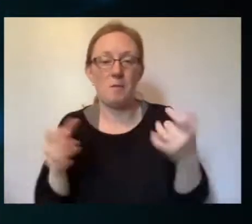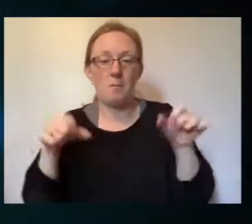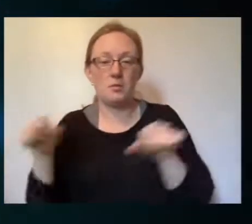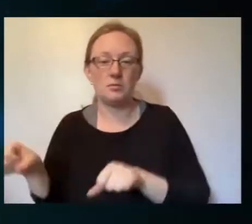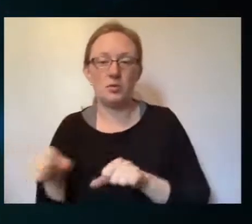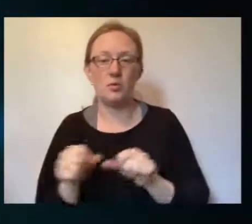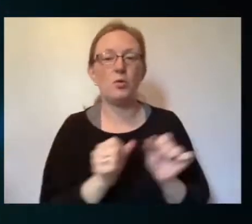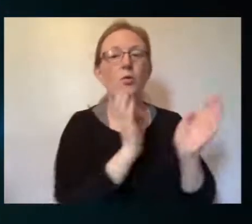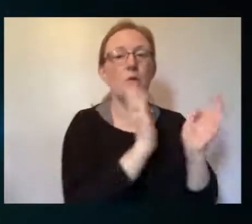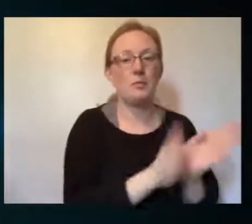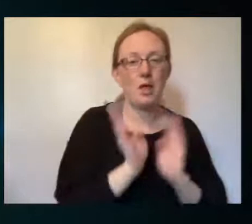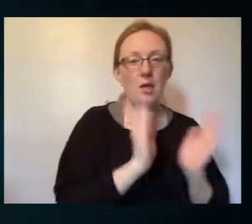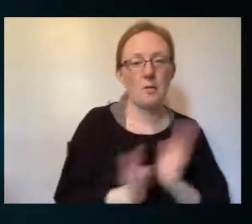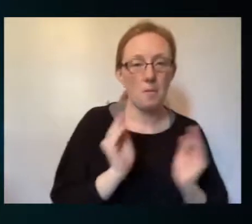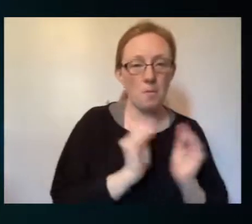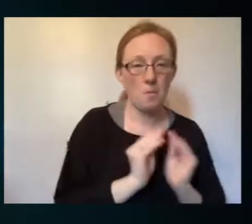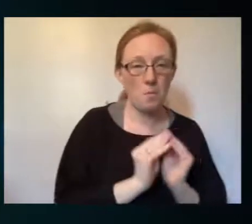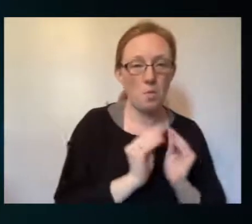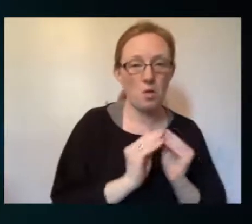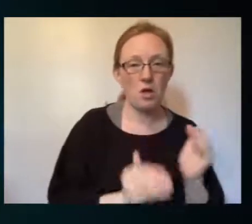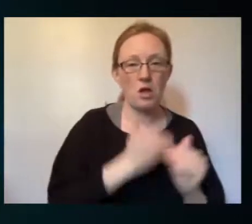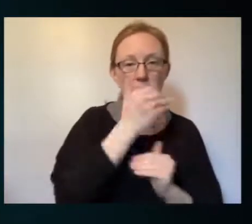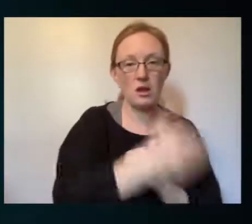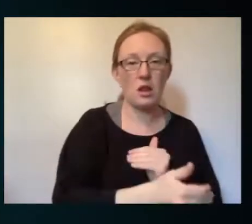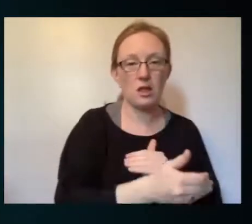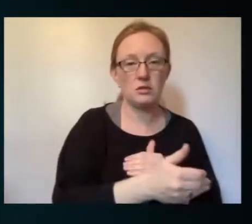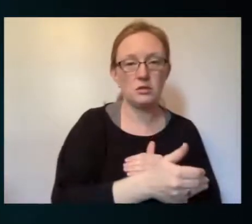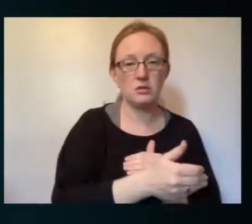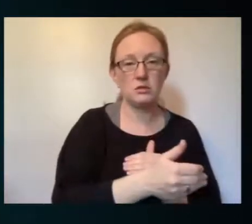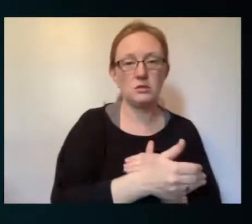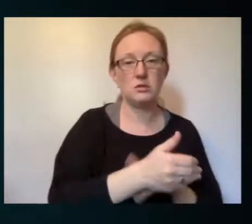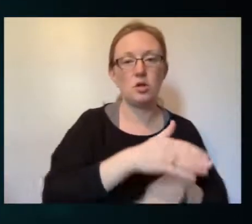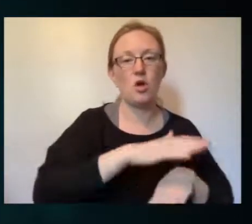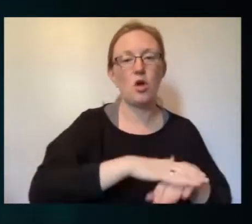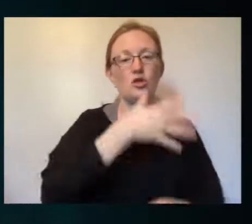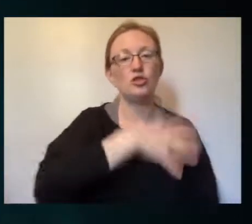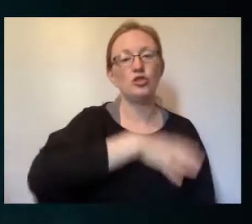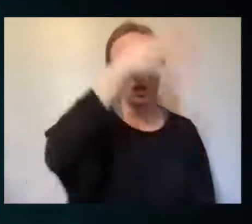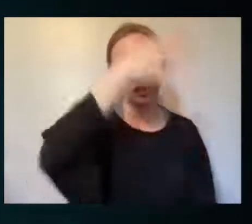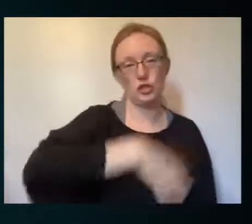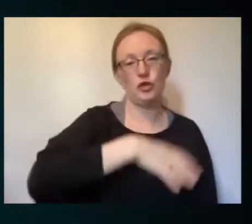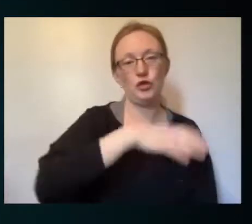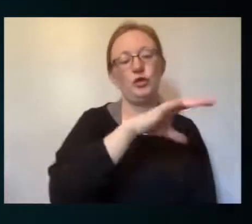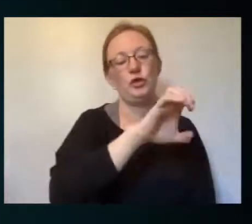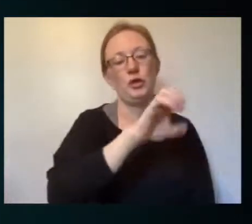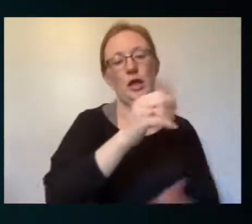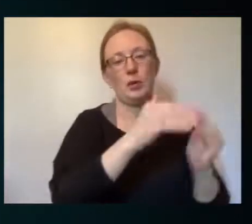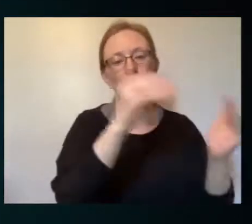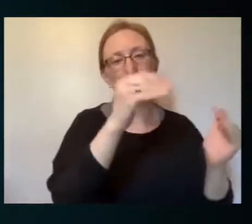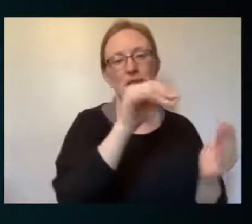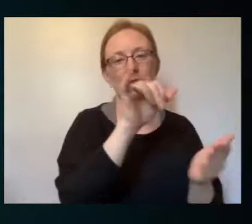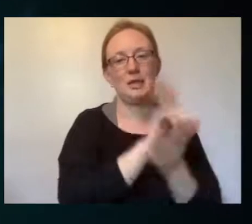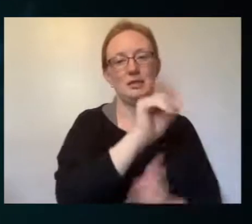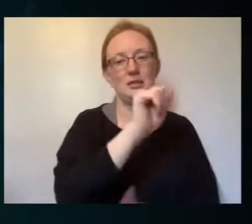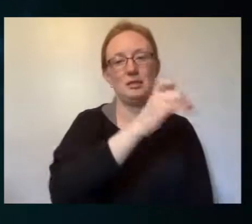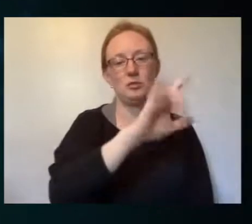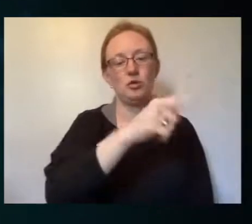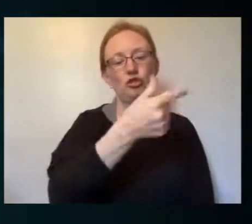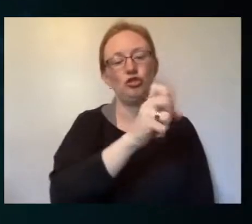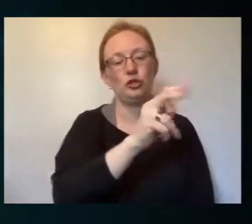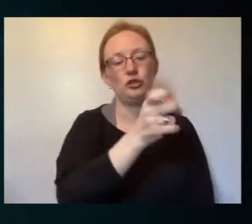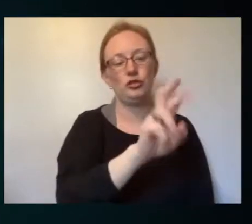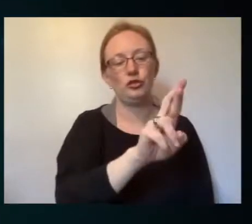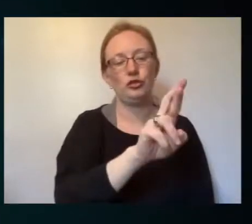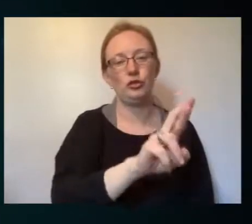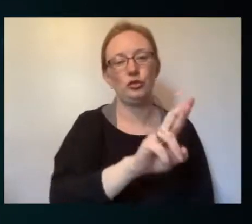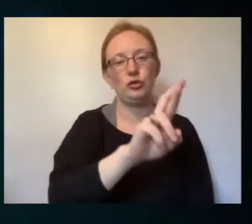equity roundtable sessions. The next one will be on gender equity, and this is scheduled for April 23rd